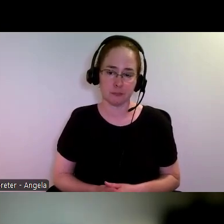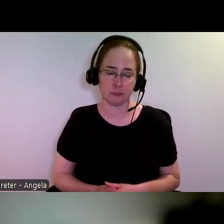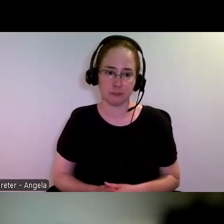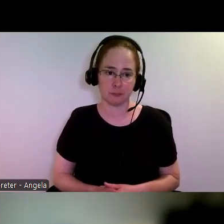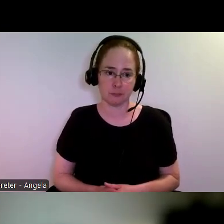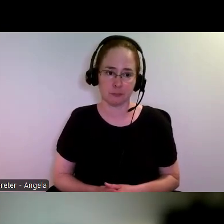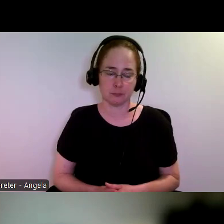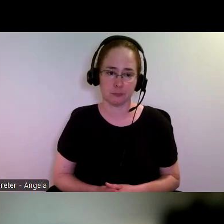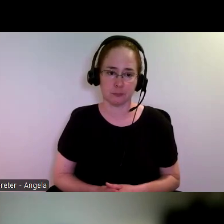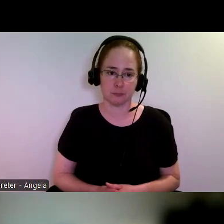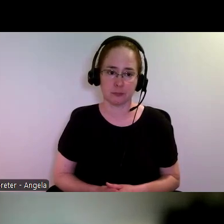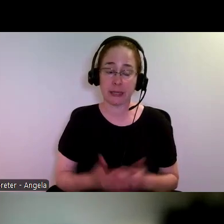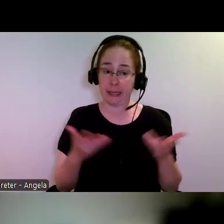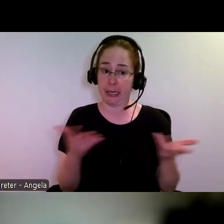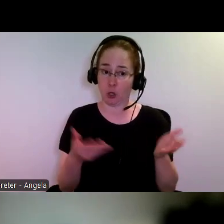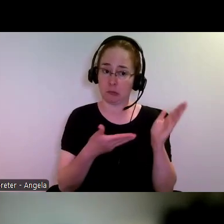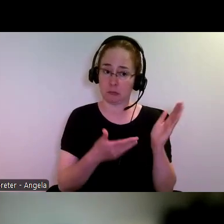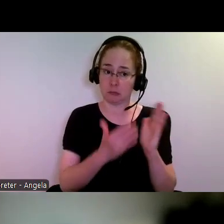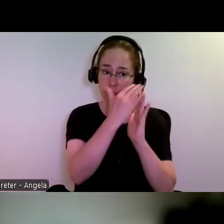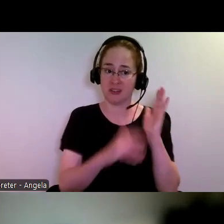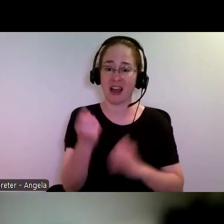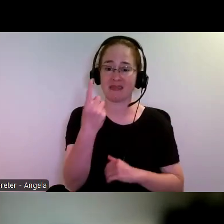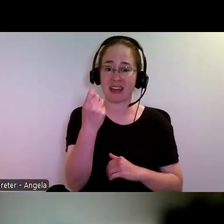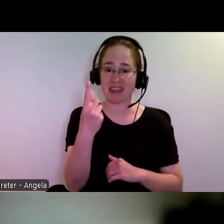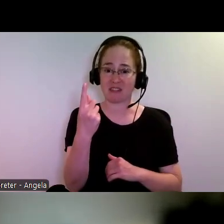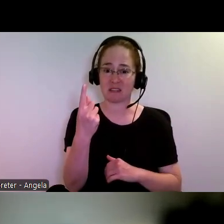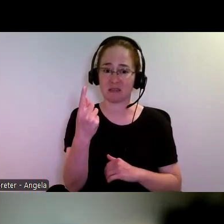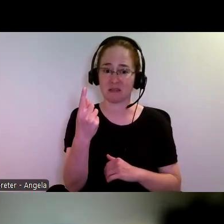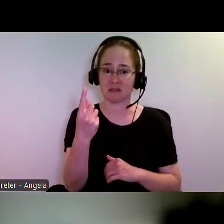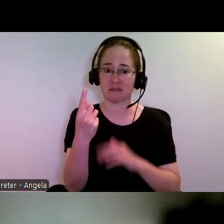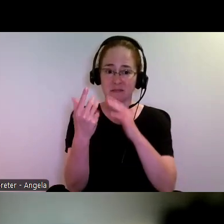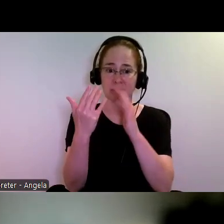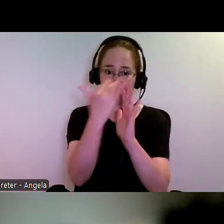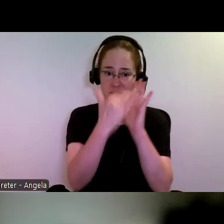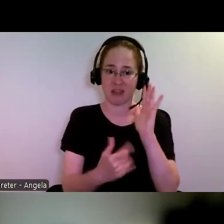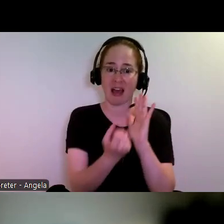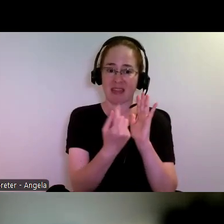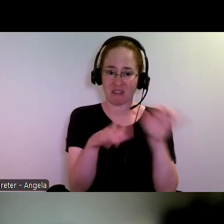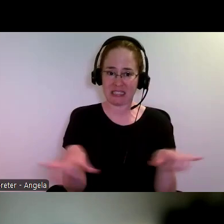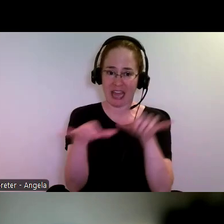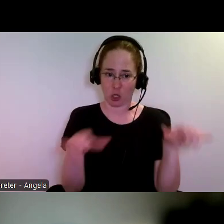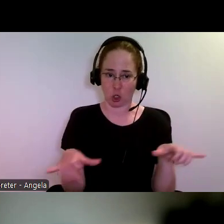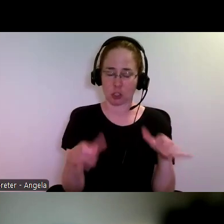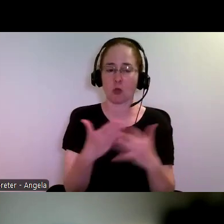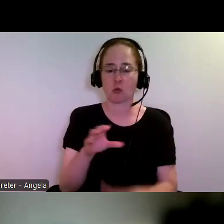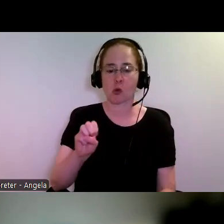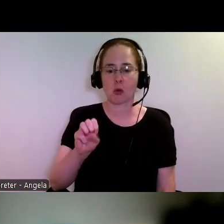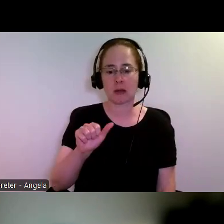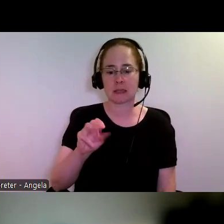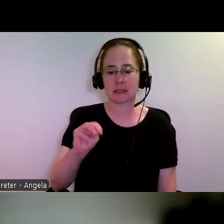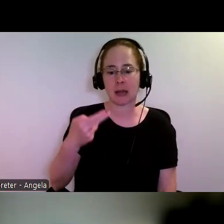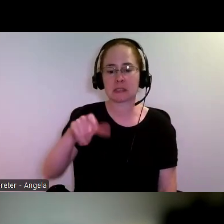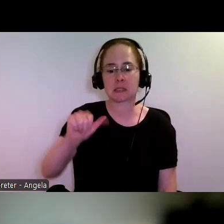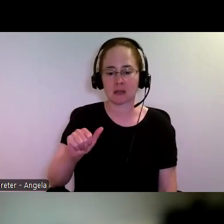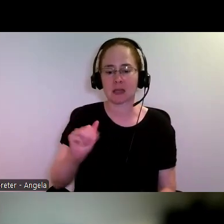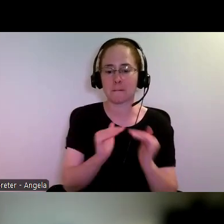So what you see here is actually the 11 standards that were issued through the through SAMHSA's peer model standards. And